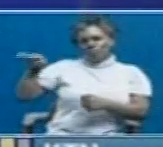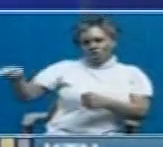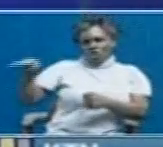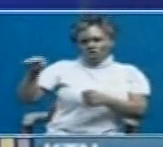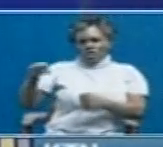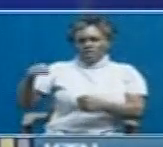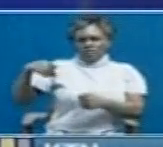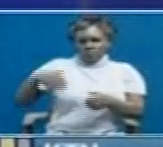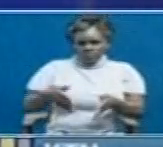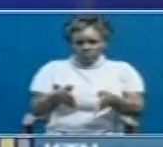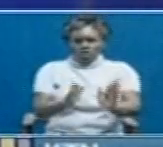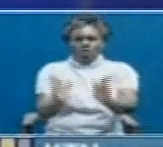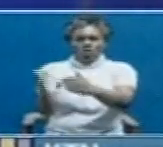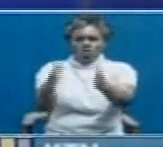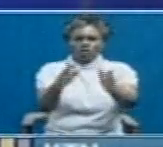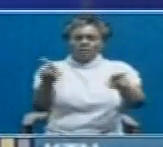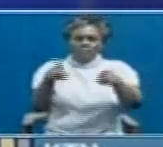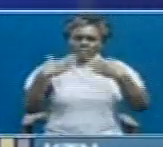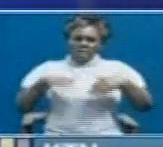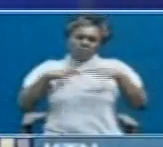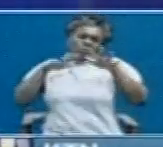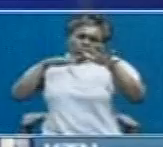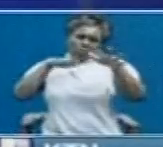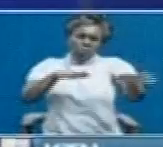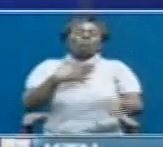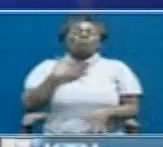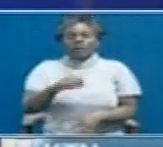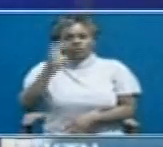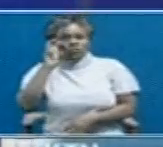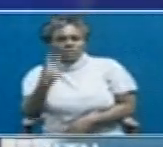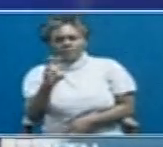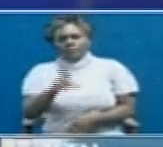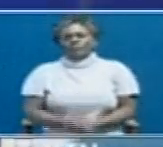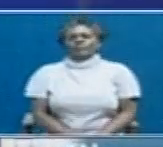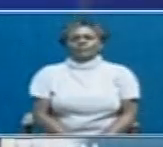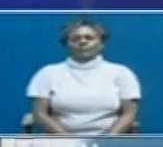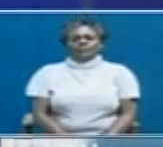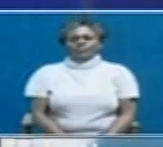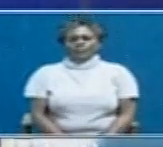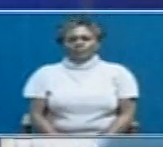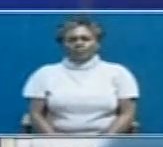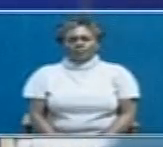way into the city as crowds jostled to catch a glimpse of the house.